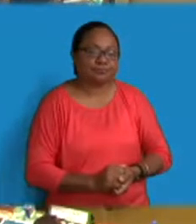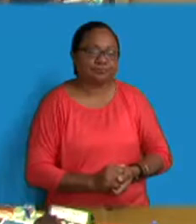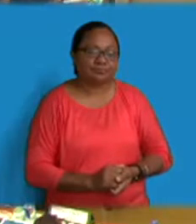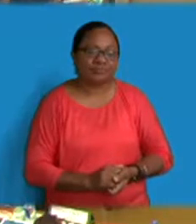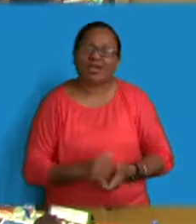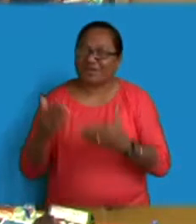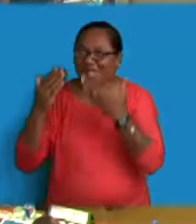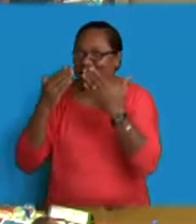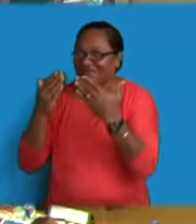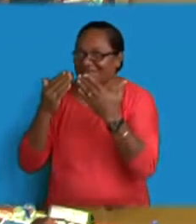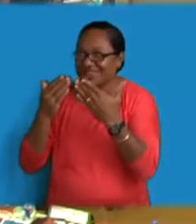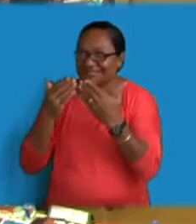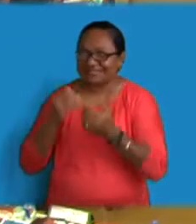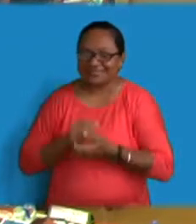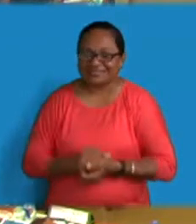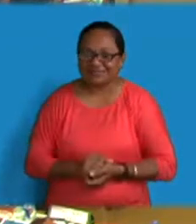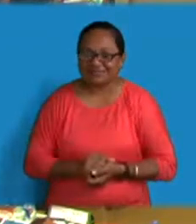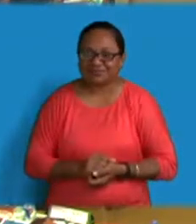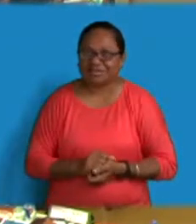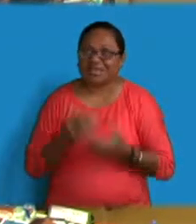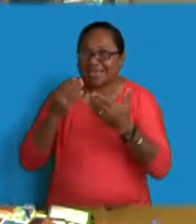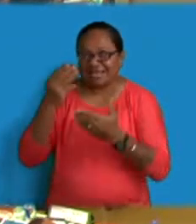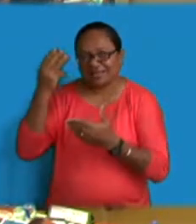Thank the Minister for her response.